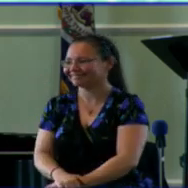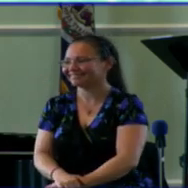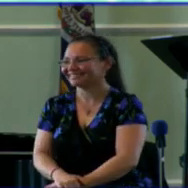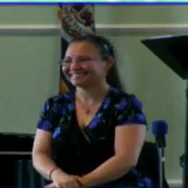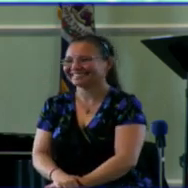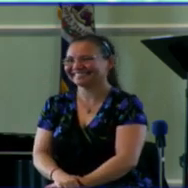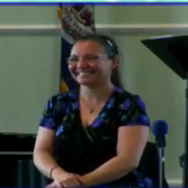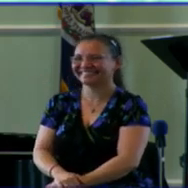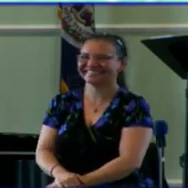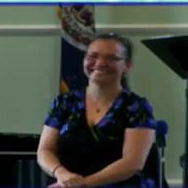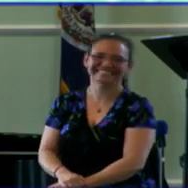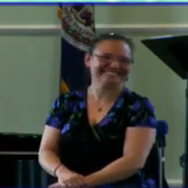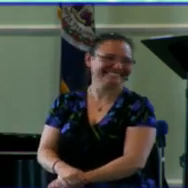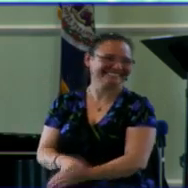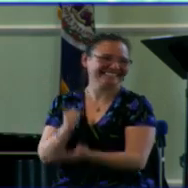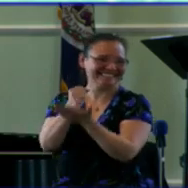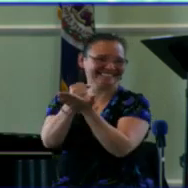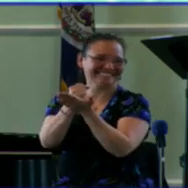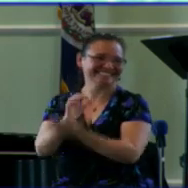Praise the Lord.